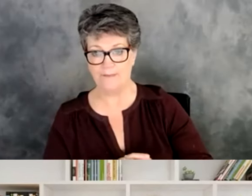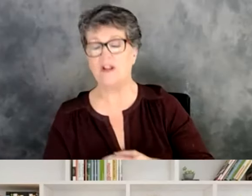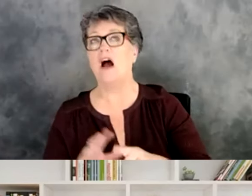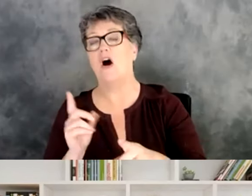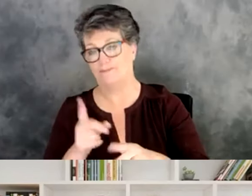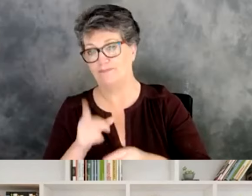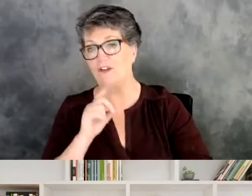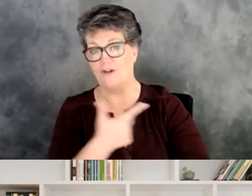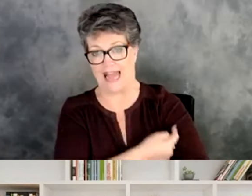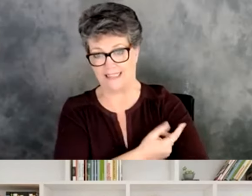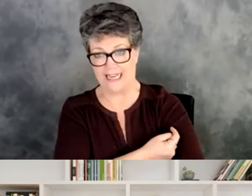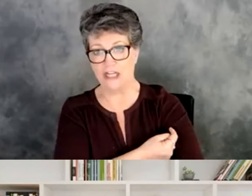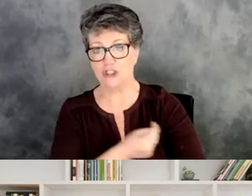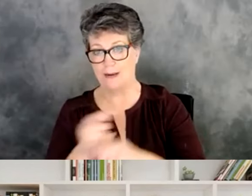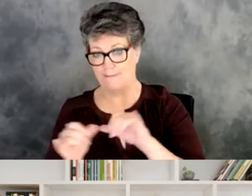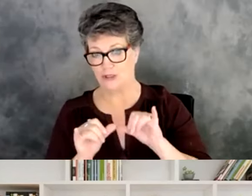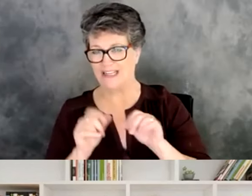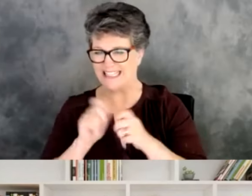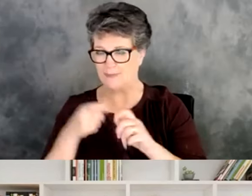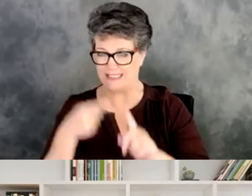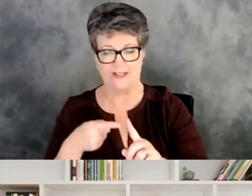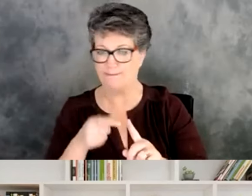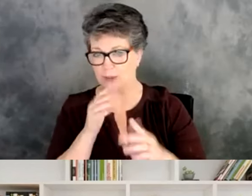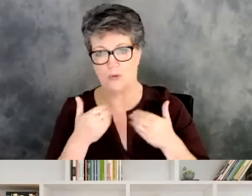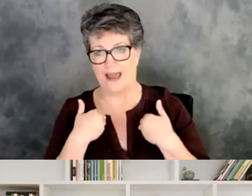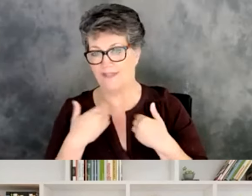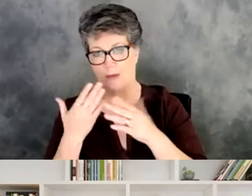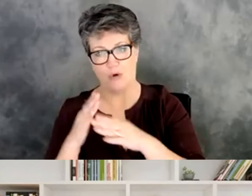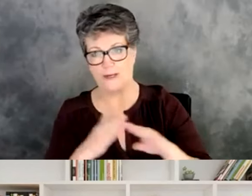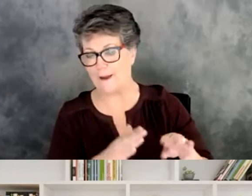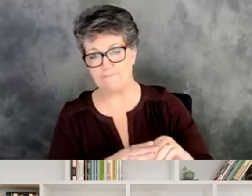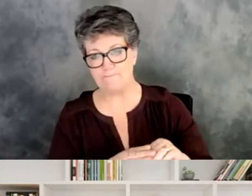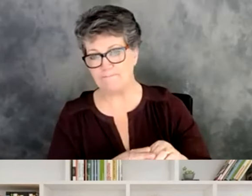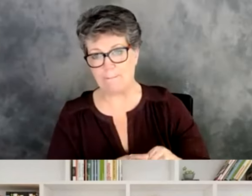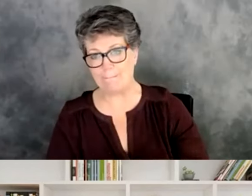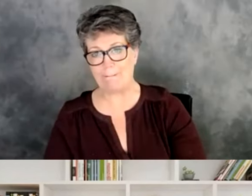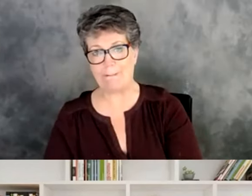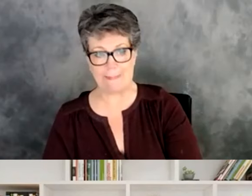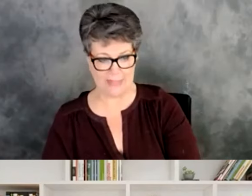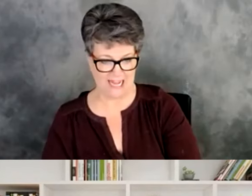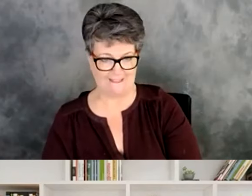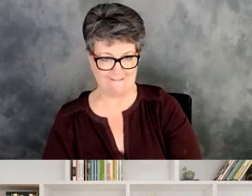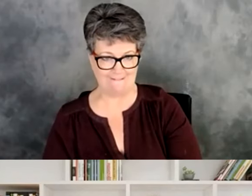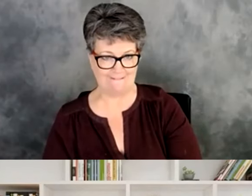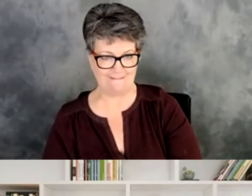For vaccination metrics specifically, we don't have it broken down the way they had that one broken down.